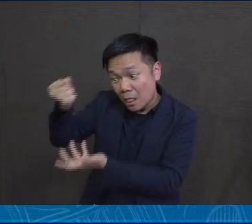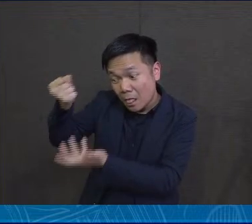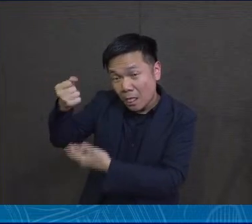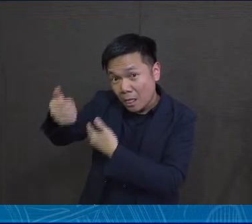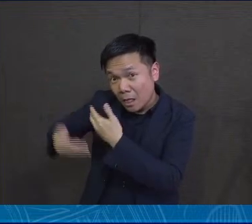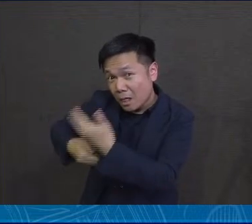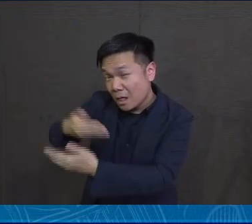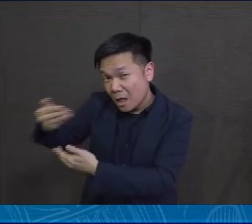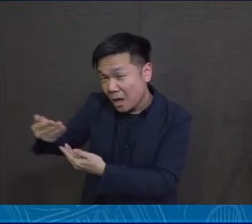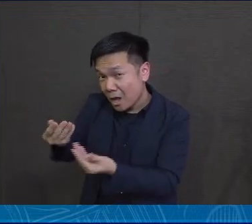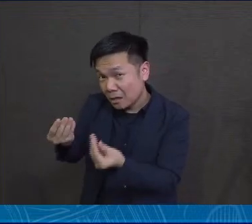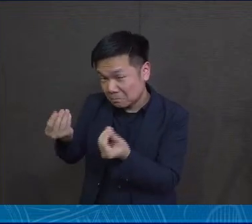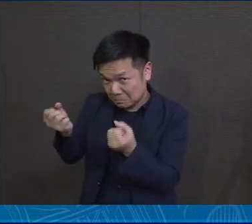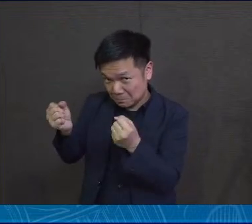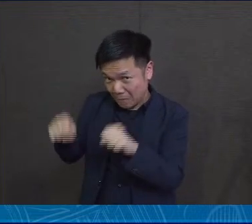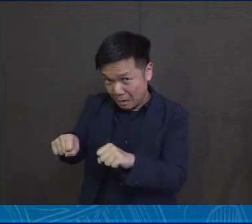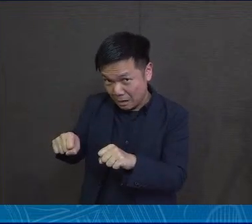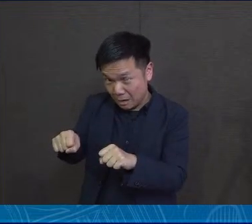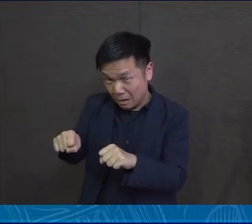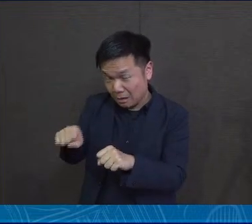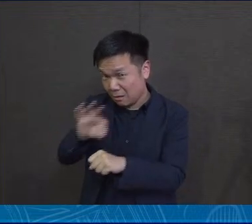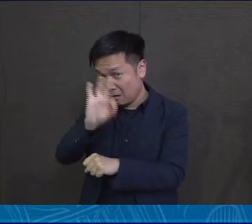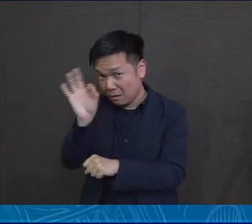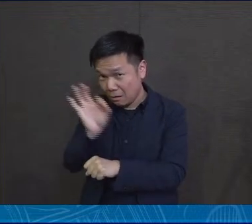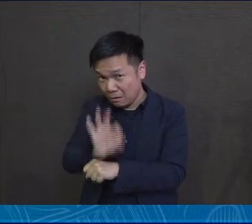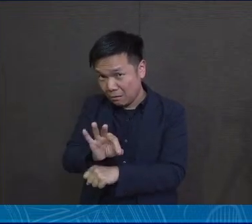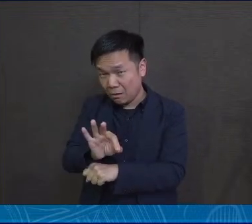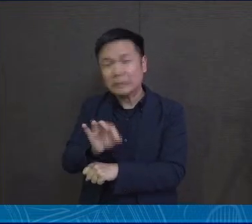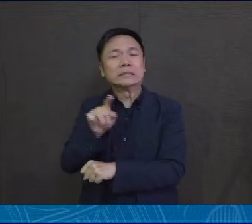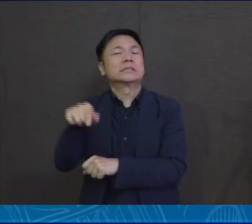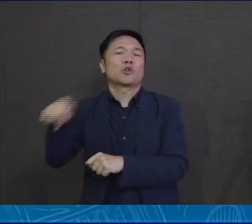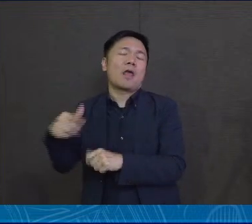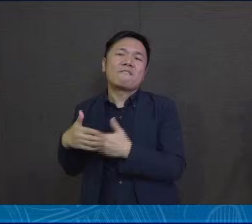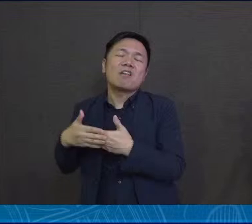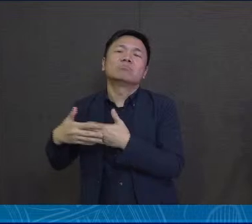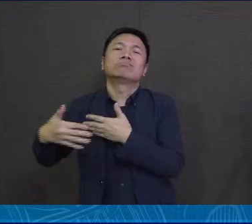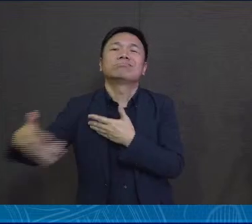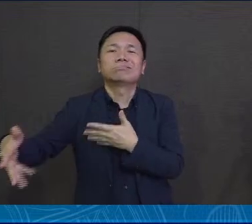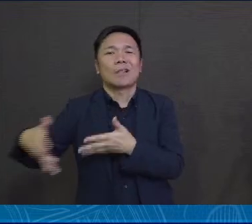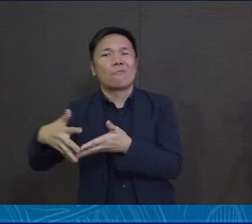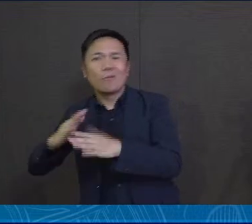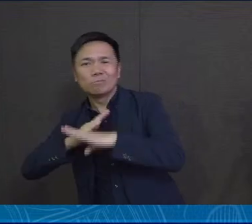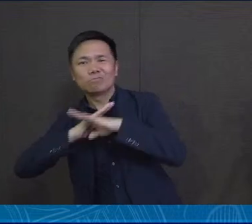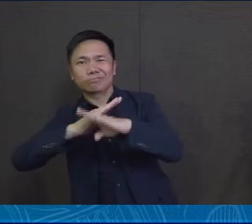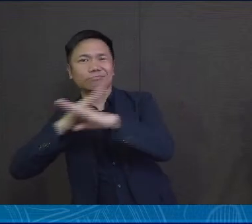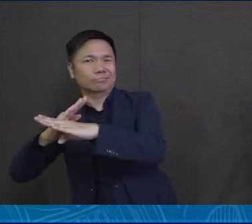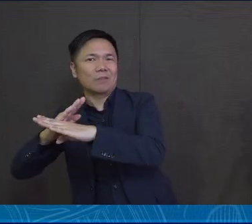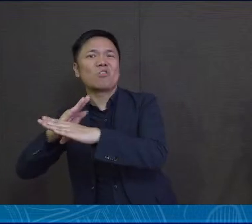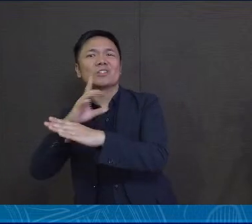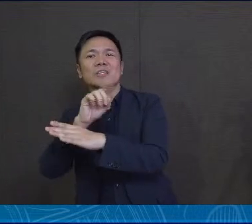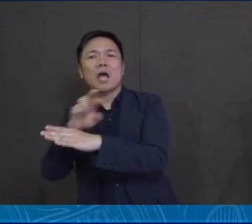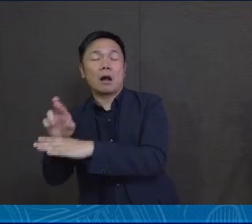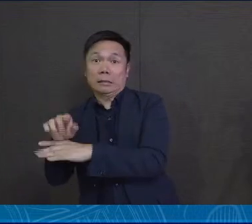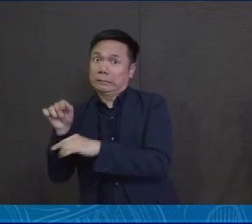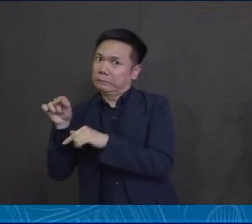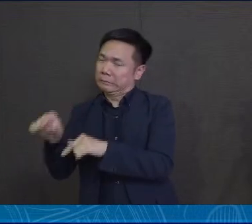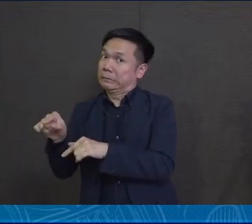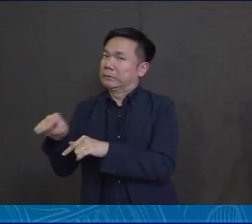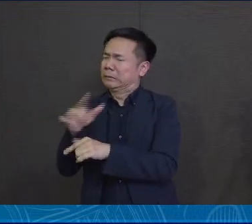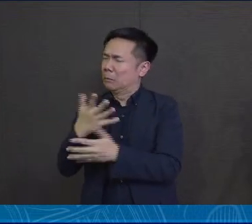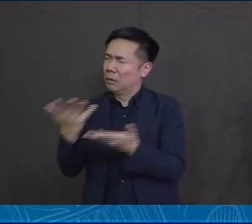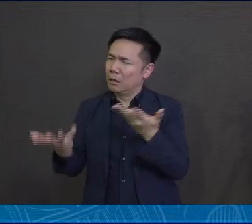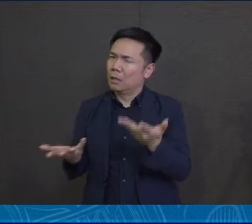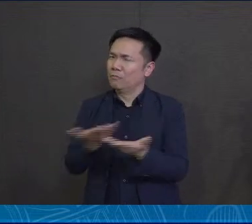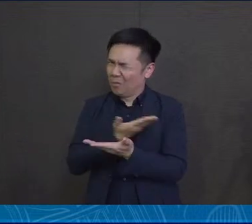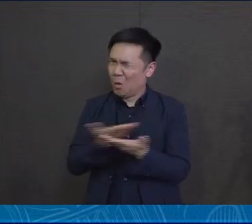is the biggest challenge. The sustainability of disaster risk reduction is always the biggest challenge